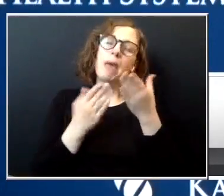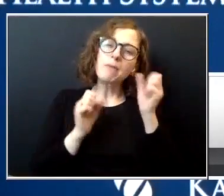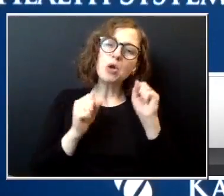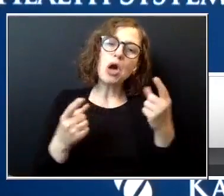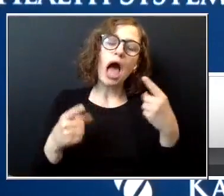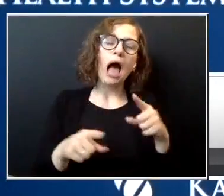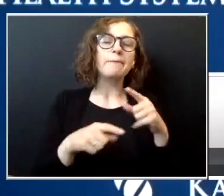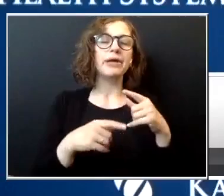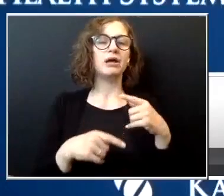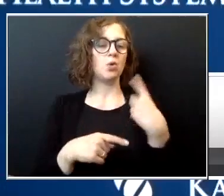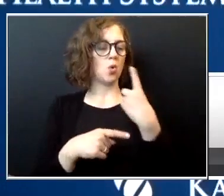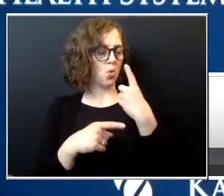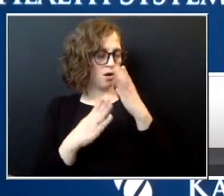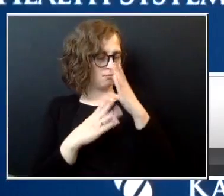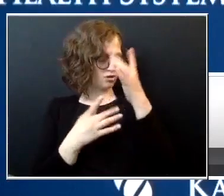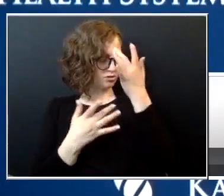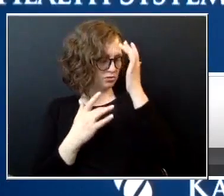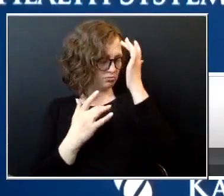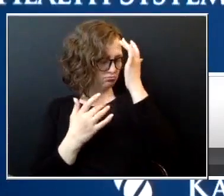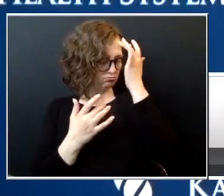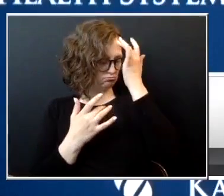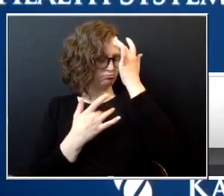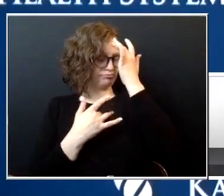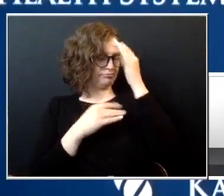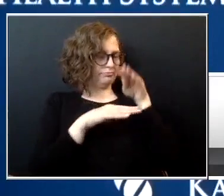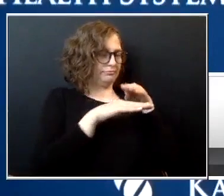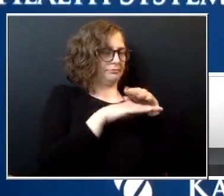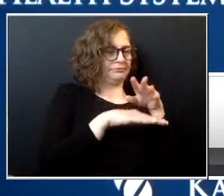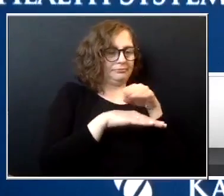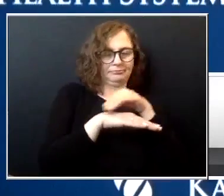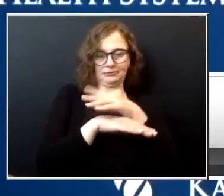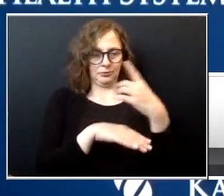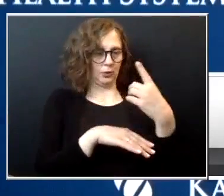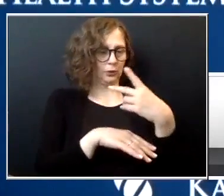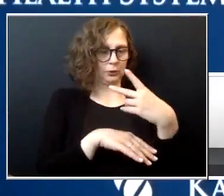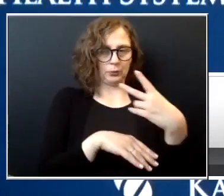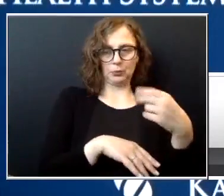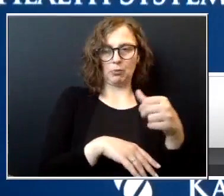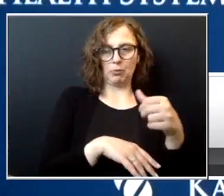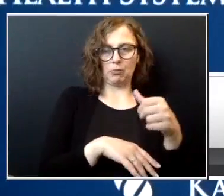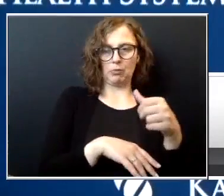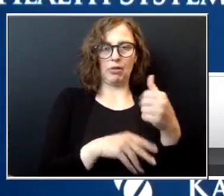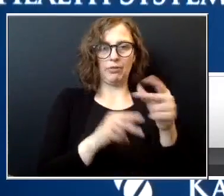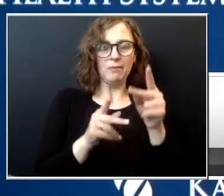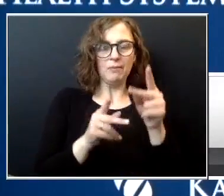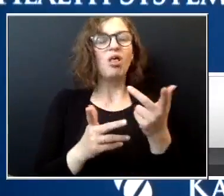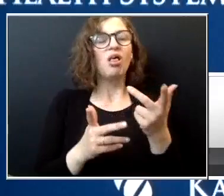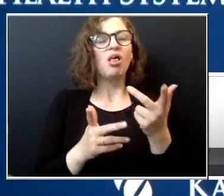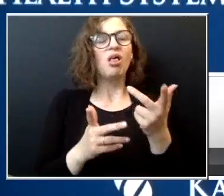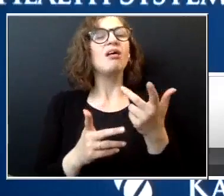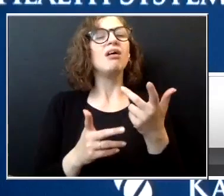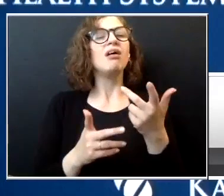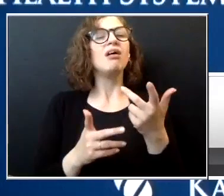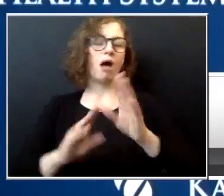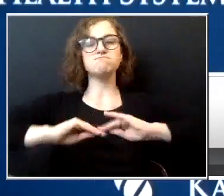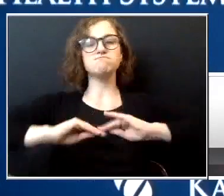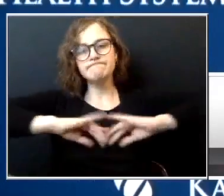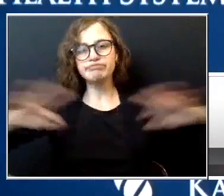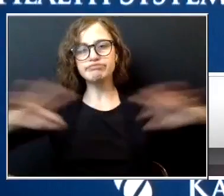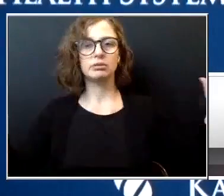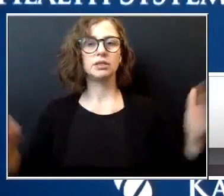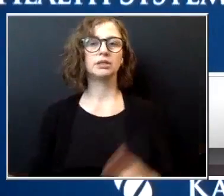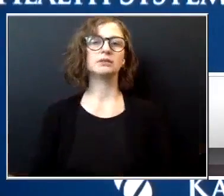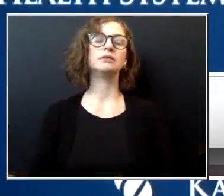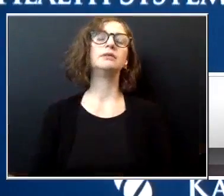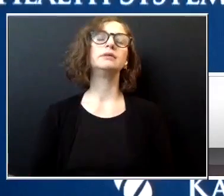this large epidemic or outbreak that we can see with other viruses. Now, the main concern is, because we know that it has